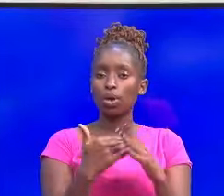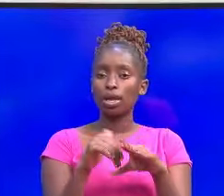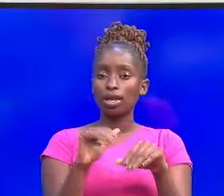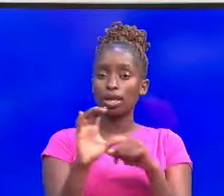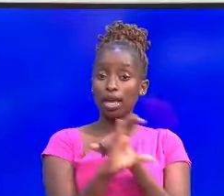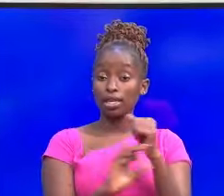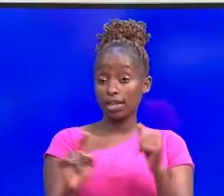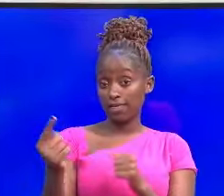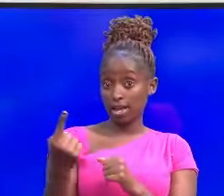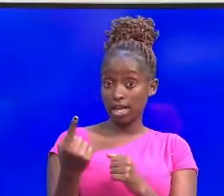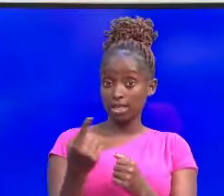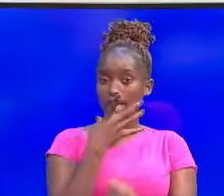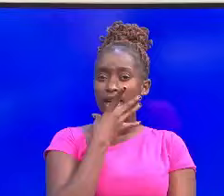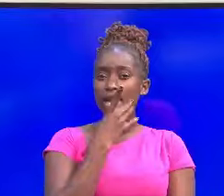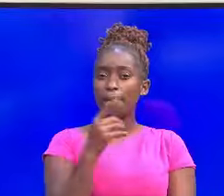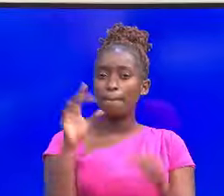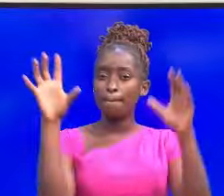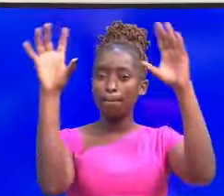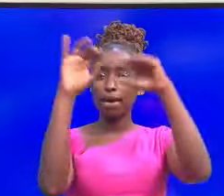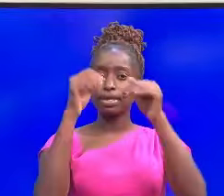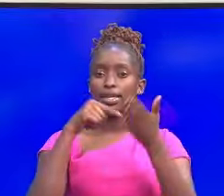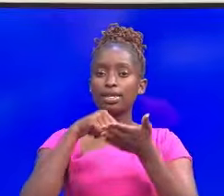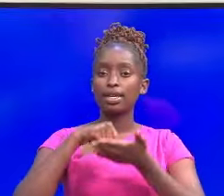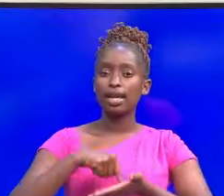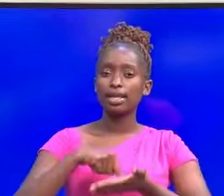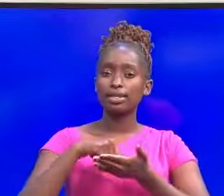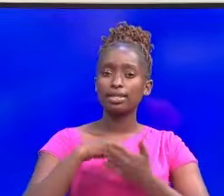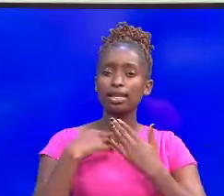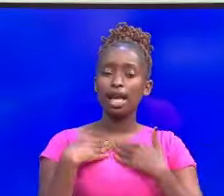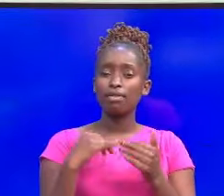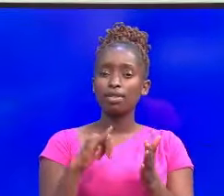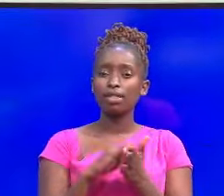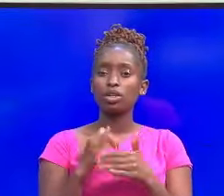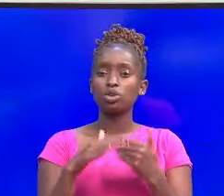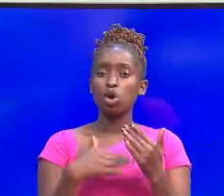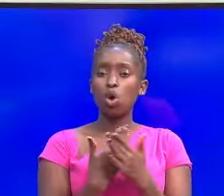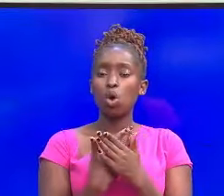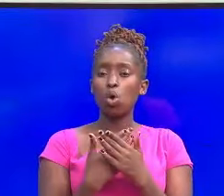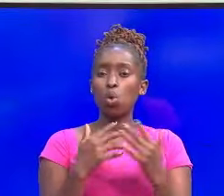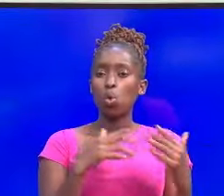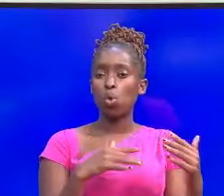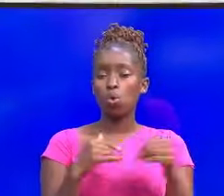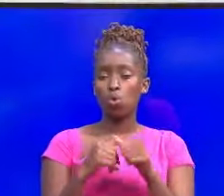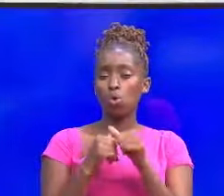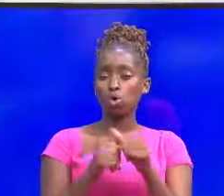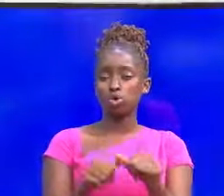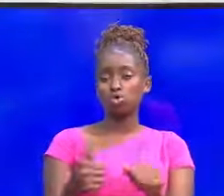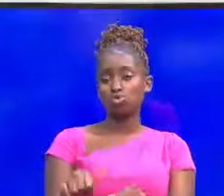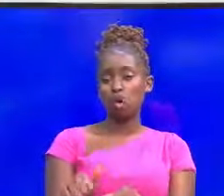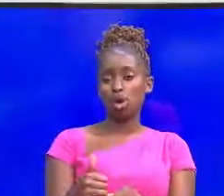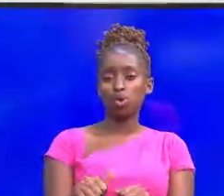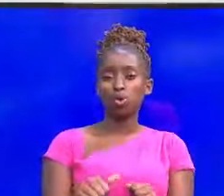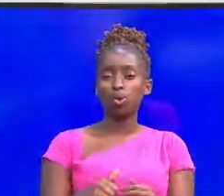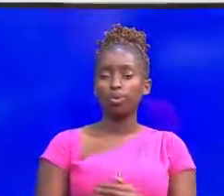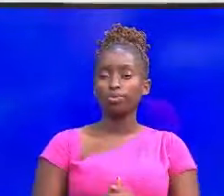the president insists that the march to Haiti is on. Our reporter Kisewa Emery with that.